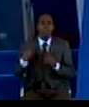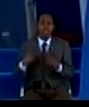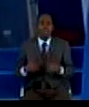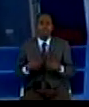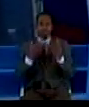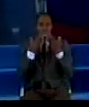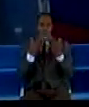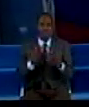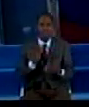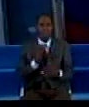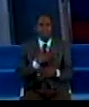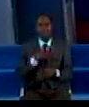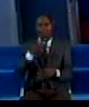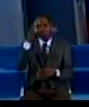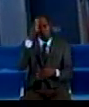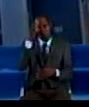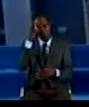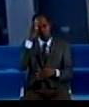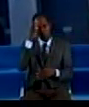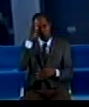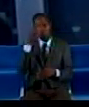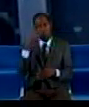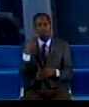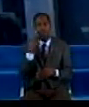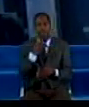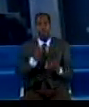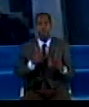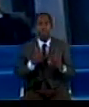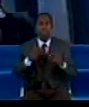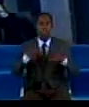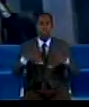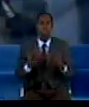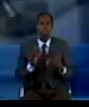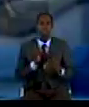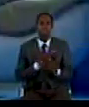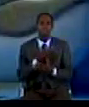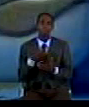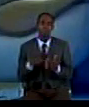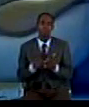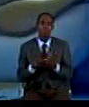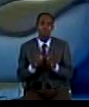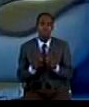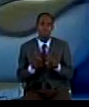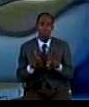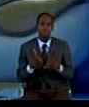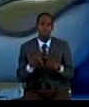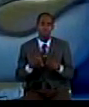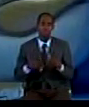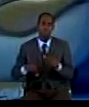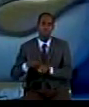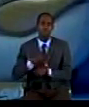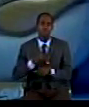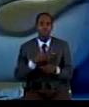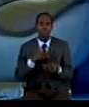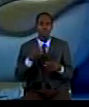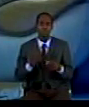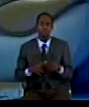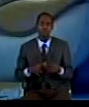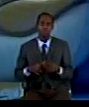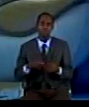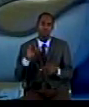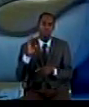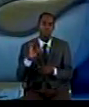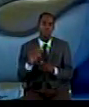Father who has granted us the privilege to fellowship and to minister along with